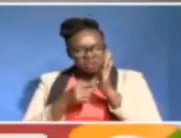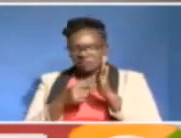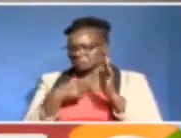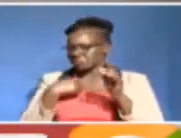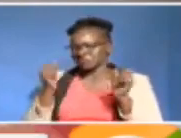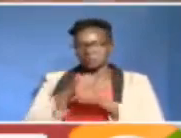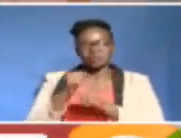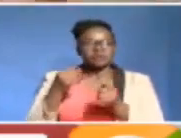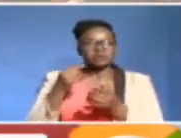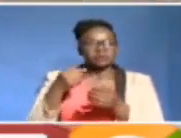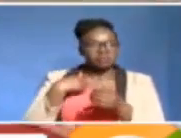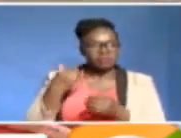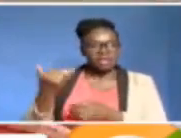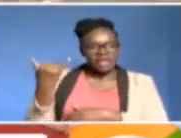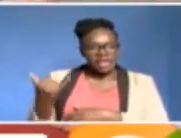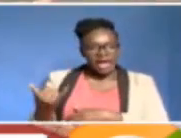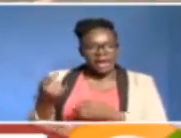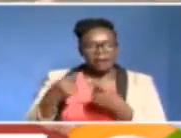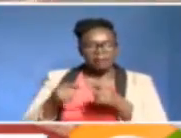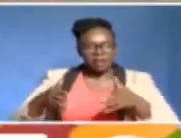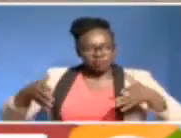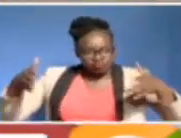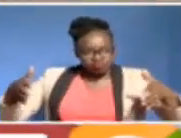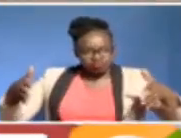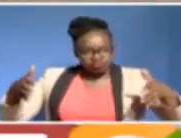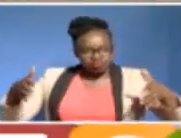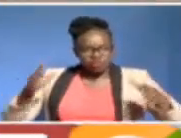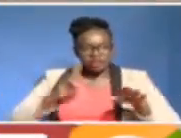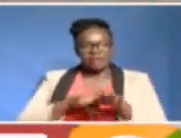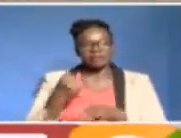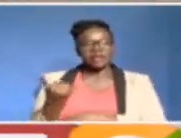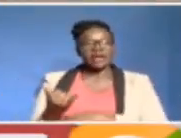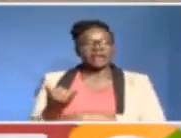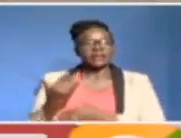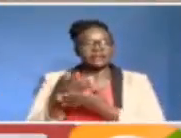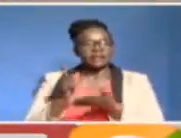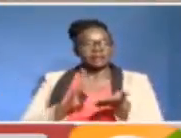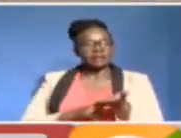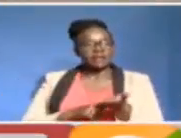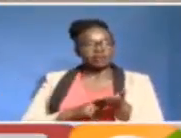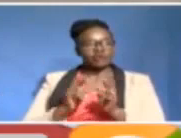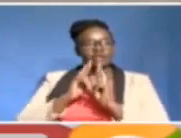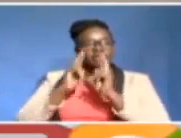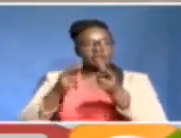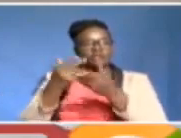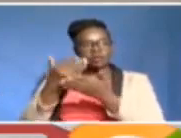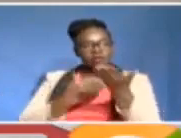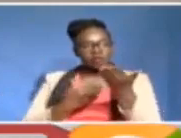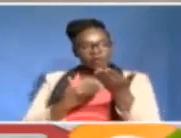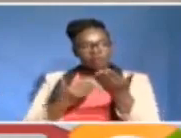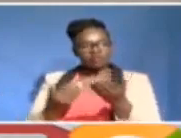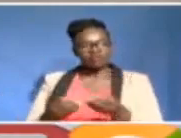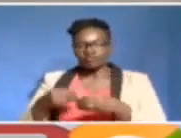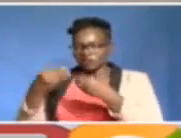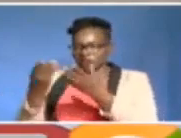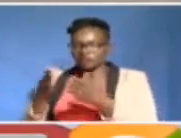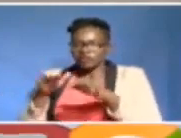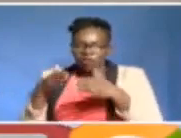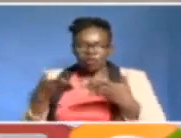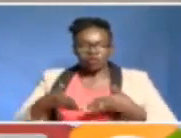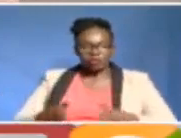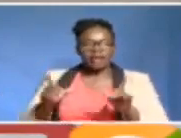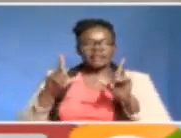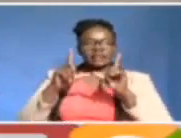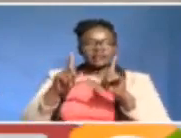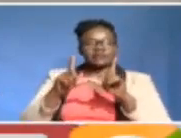youngest, but the biggest in the class. So anytime when we have to take our report forms, our birth certificate, maybe want to on class 8,